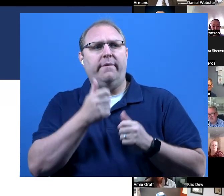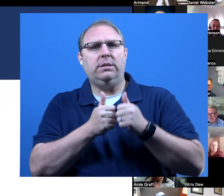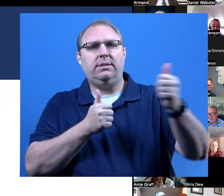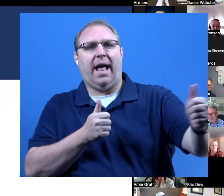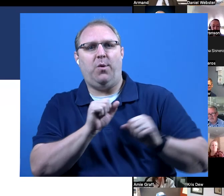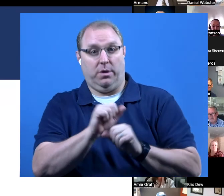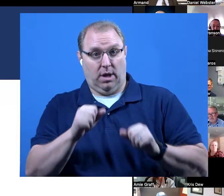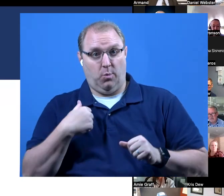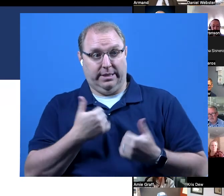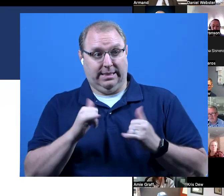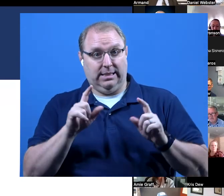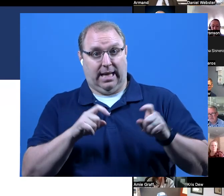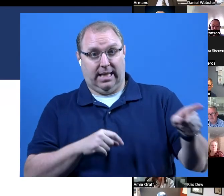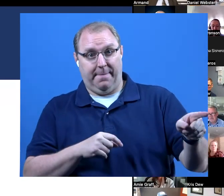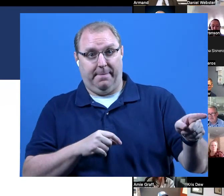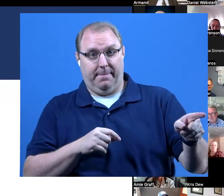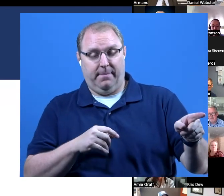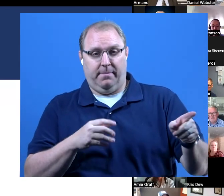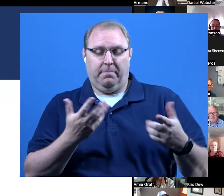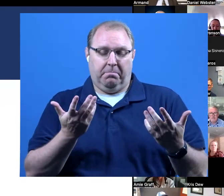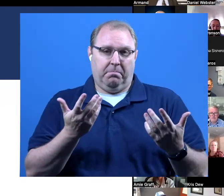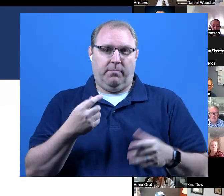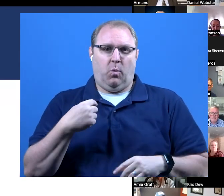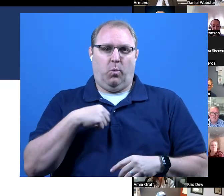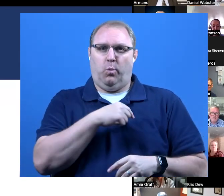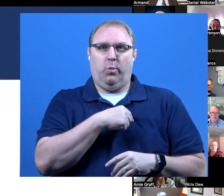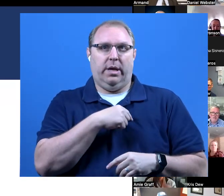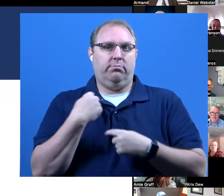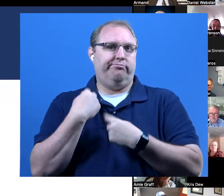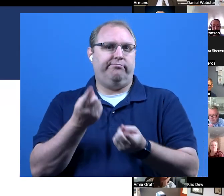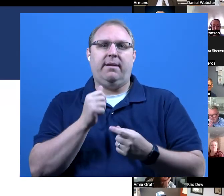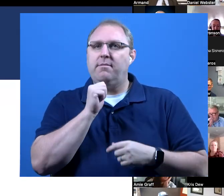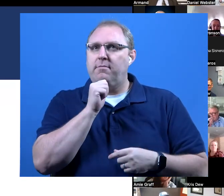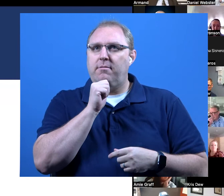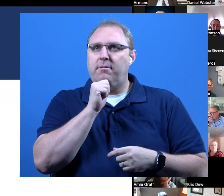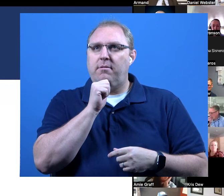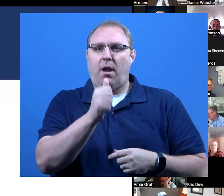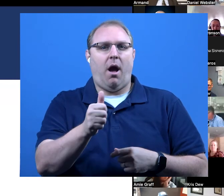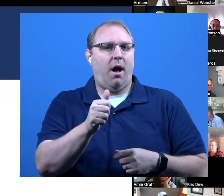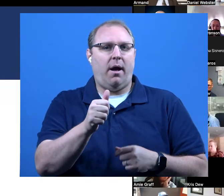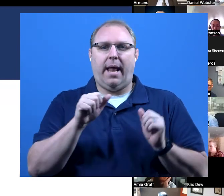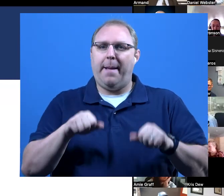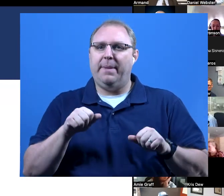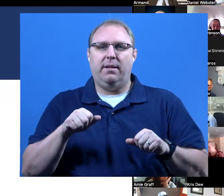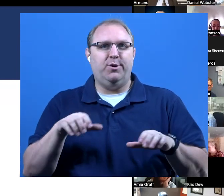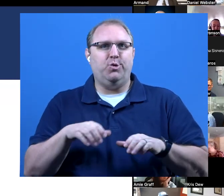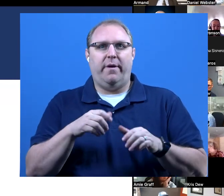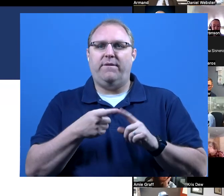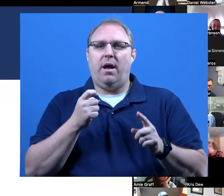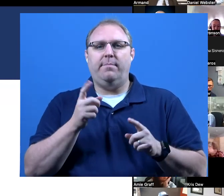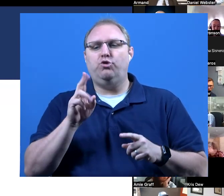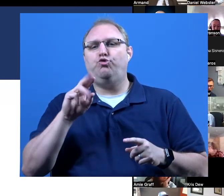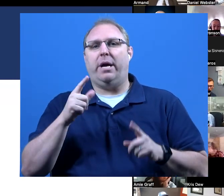So you don't want to, if they're home and they're in their own environment, and safety isn't as big